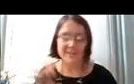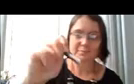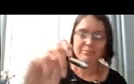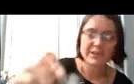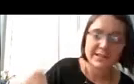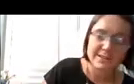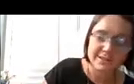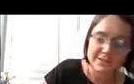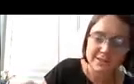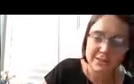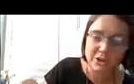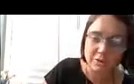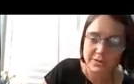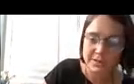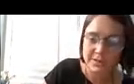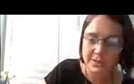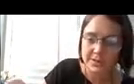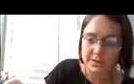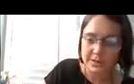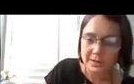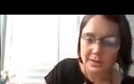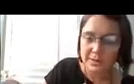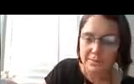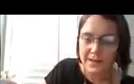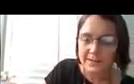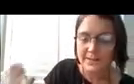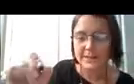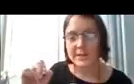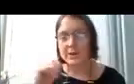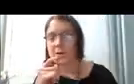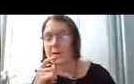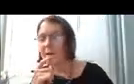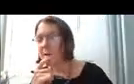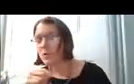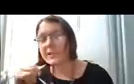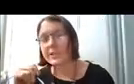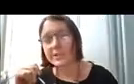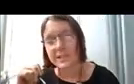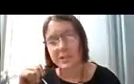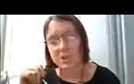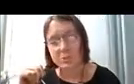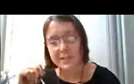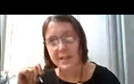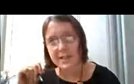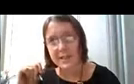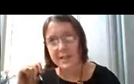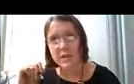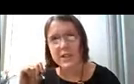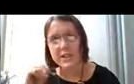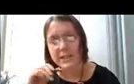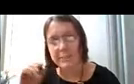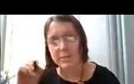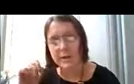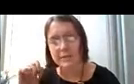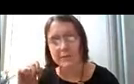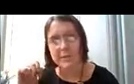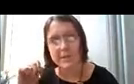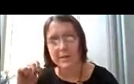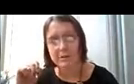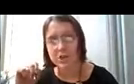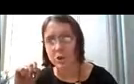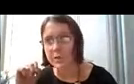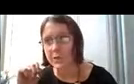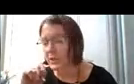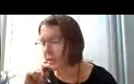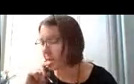Jobs. Brilliant, jobs. Matt, why do you think labour market